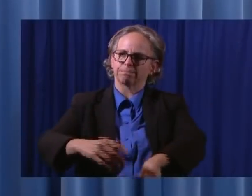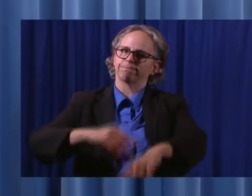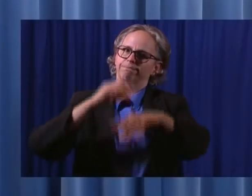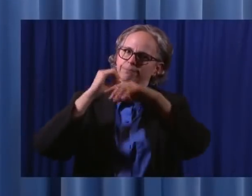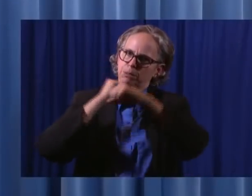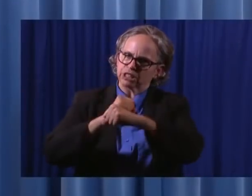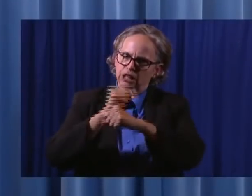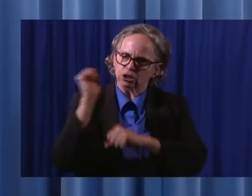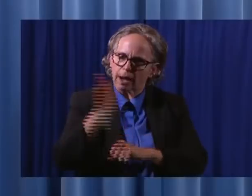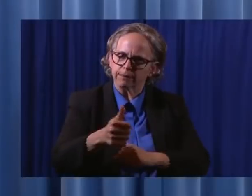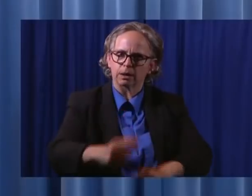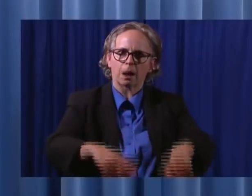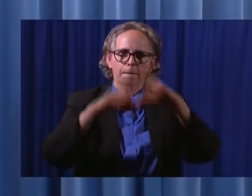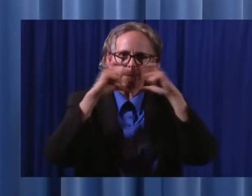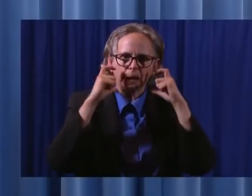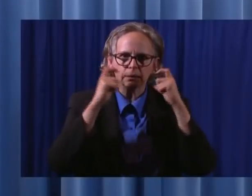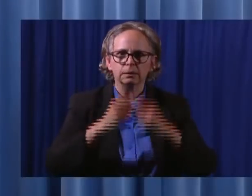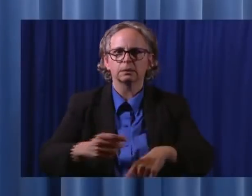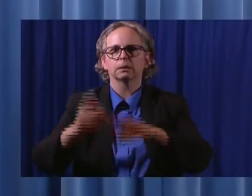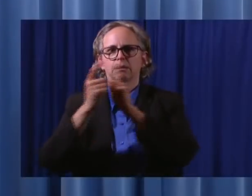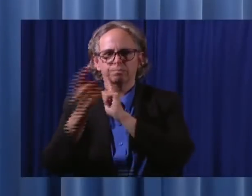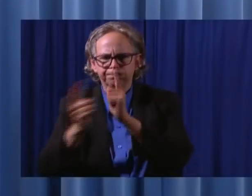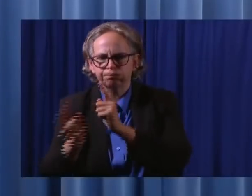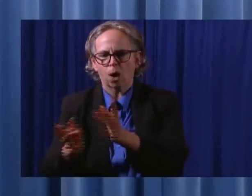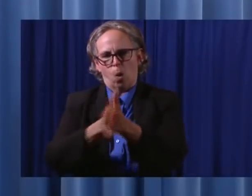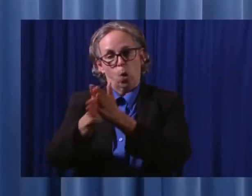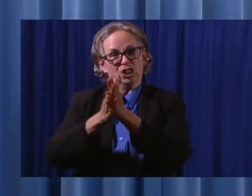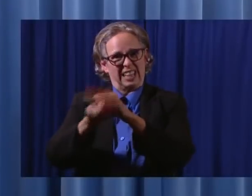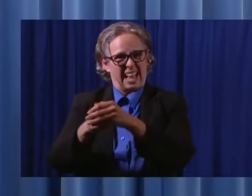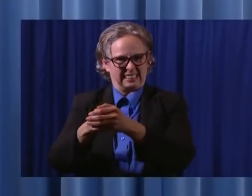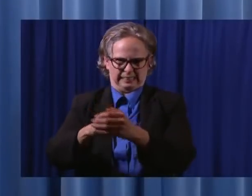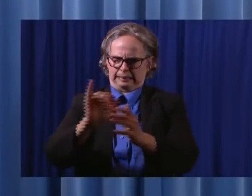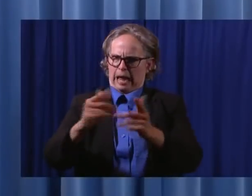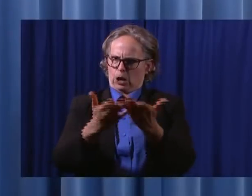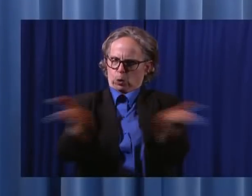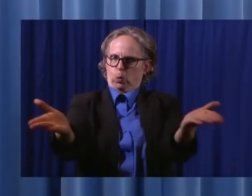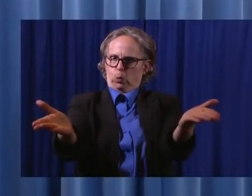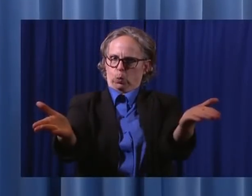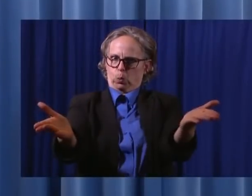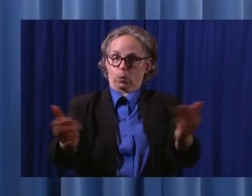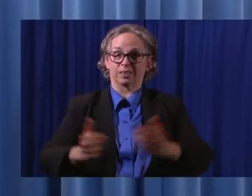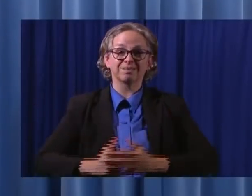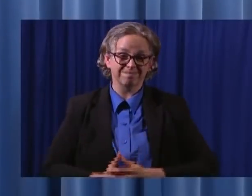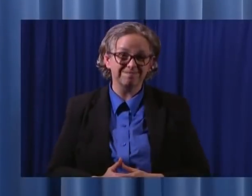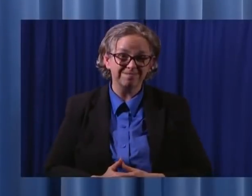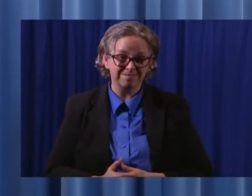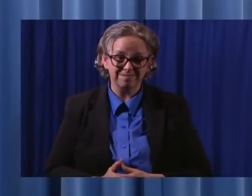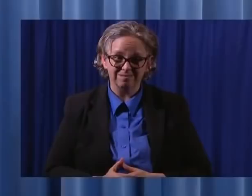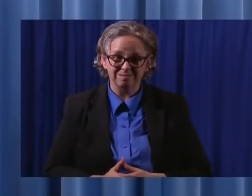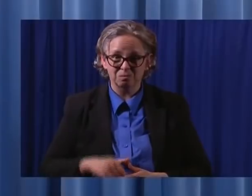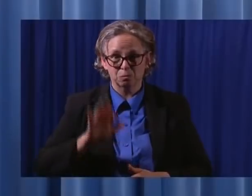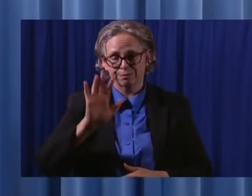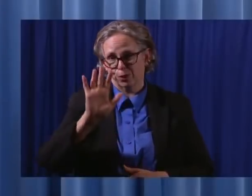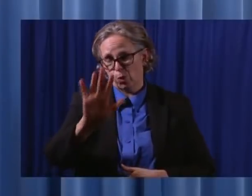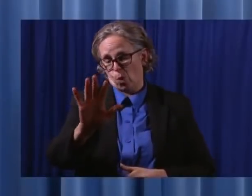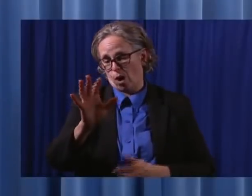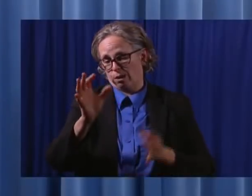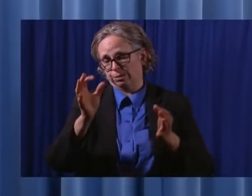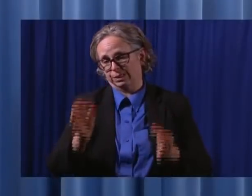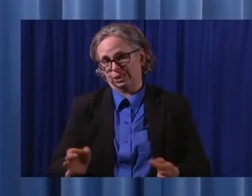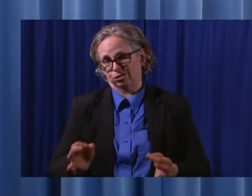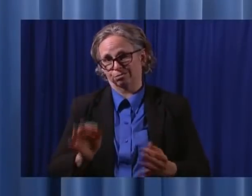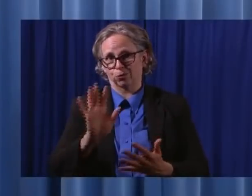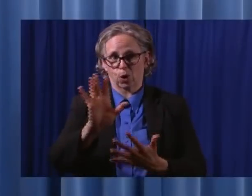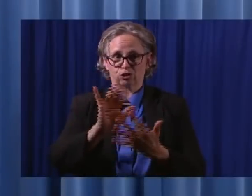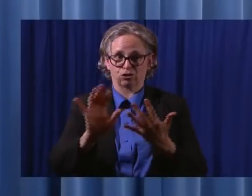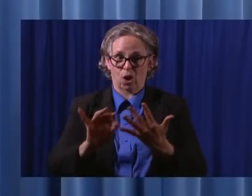saying a moment ago, you know, if we want to be able to go out and live our lives,